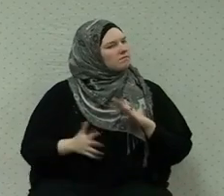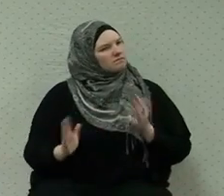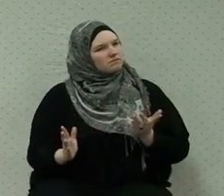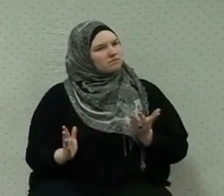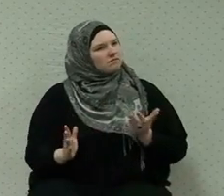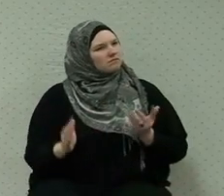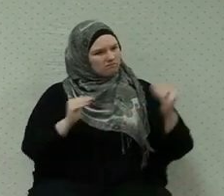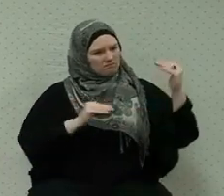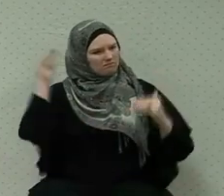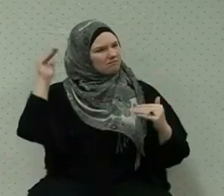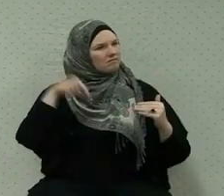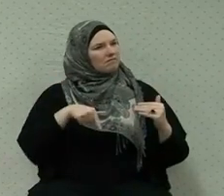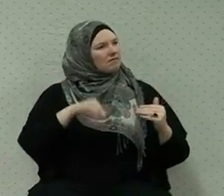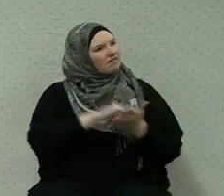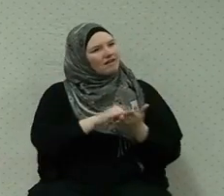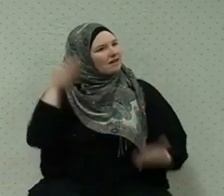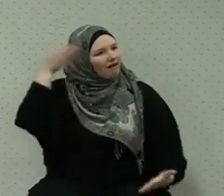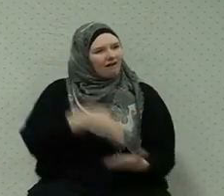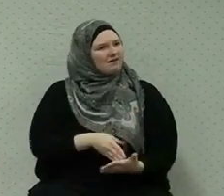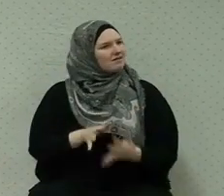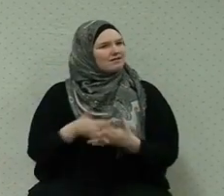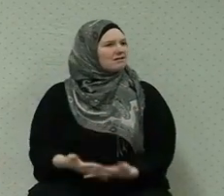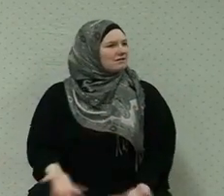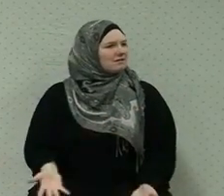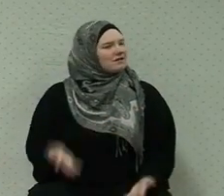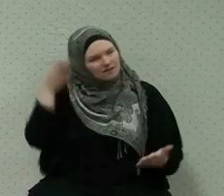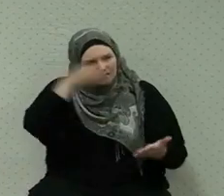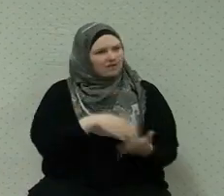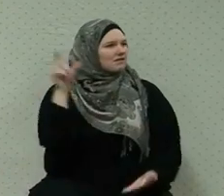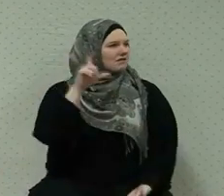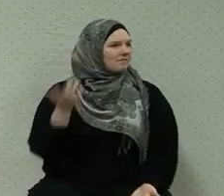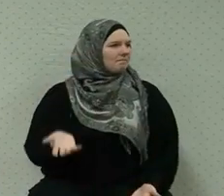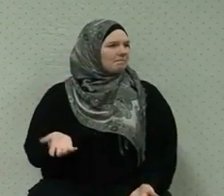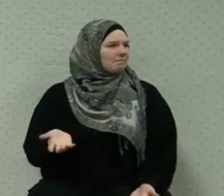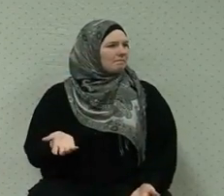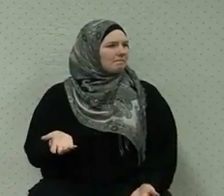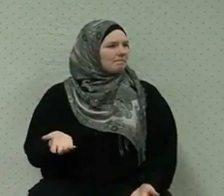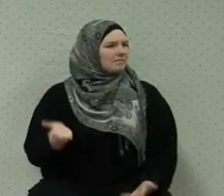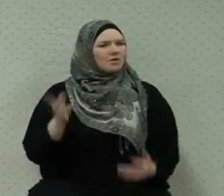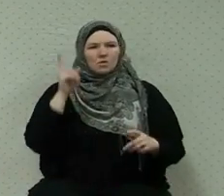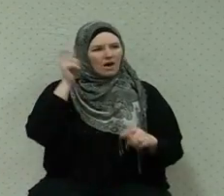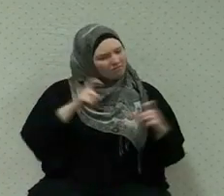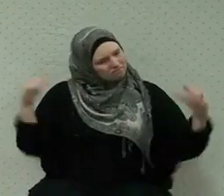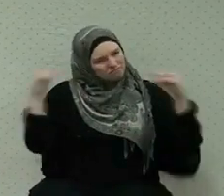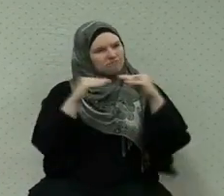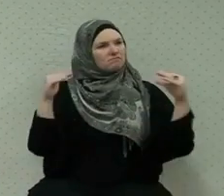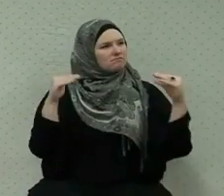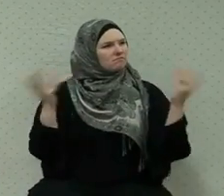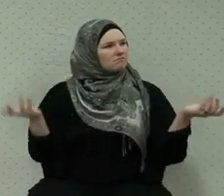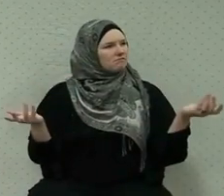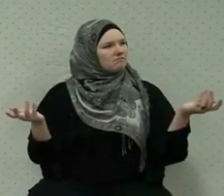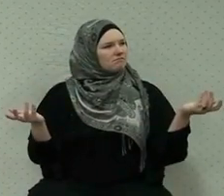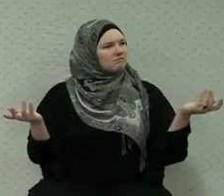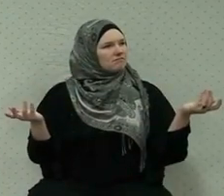Injustice runs against the core of being a Muslim. Injustice runs against the core of even being